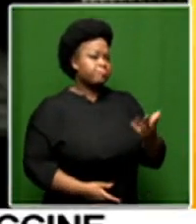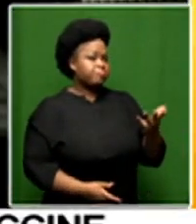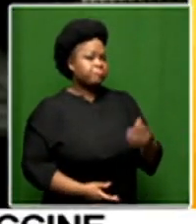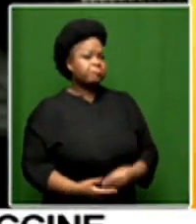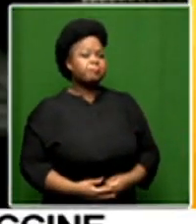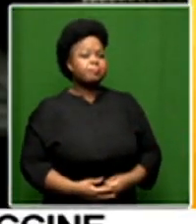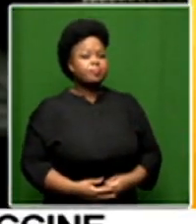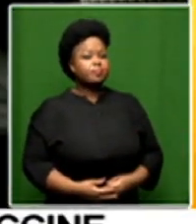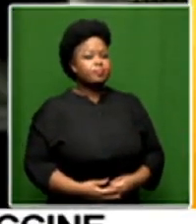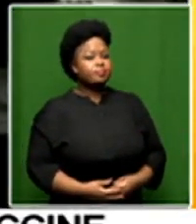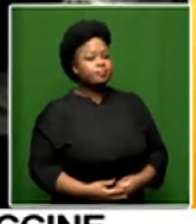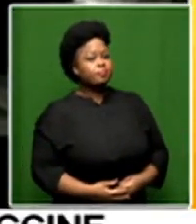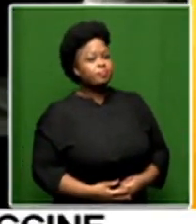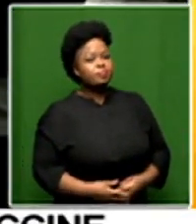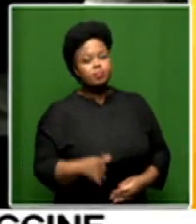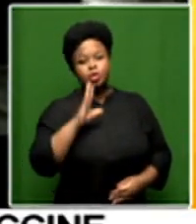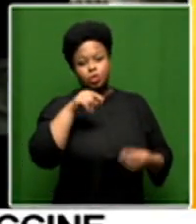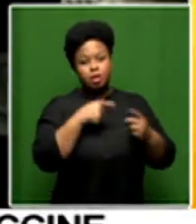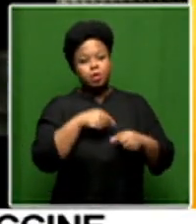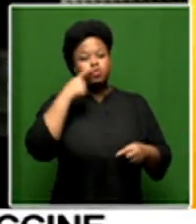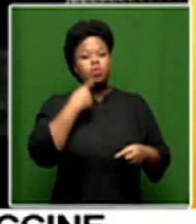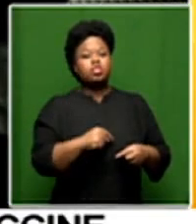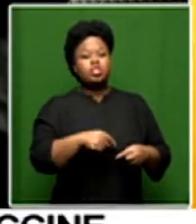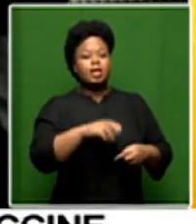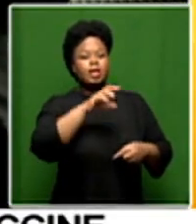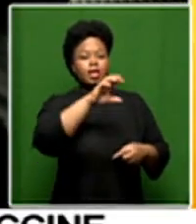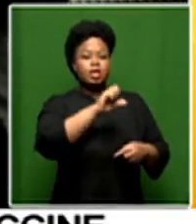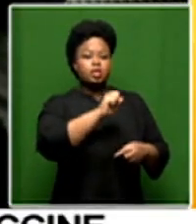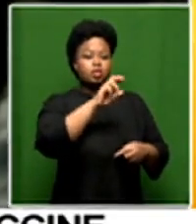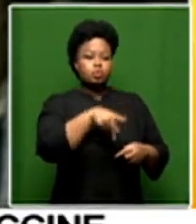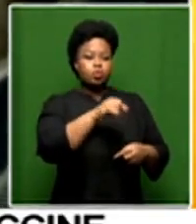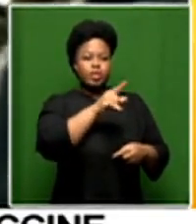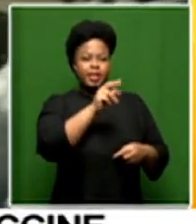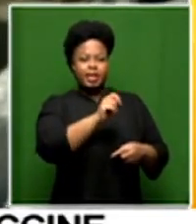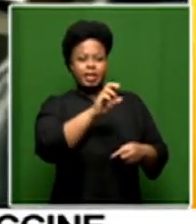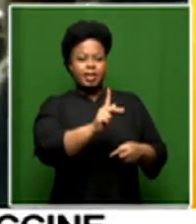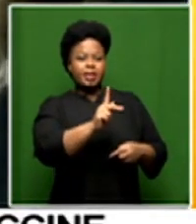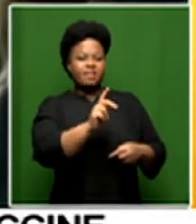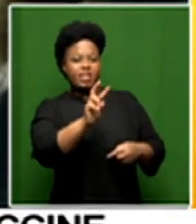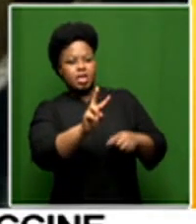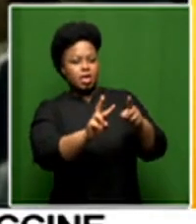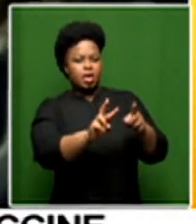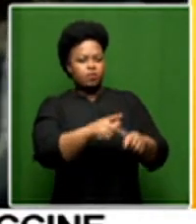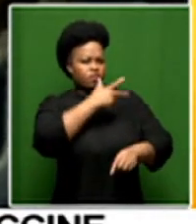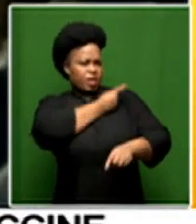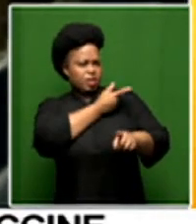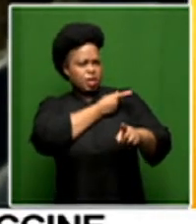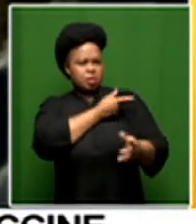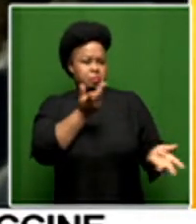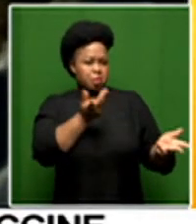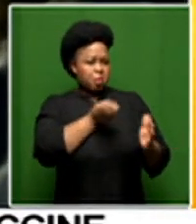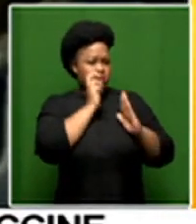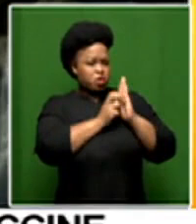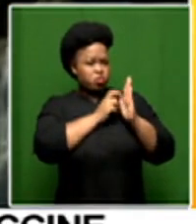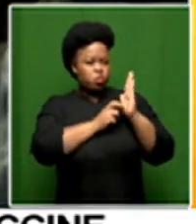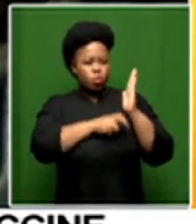for example, the Sputnik vaccine from Russia, in terms of, the regulations